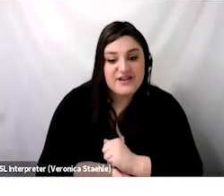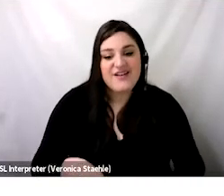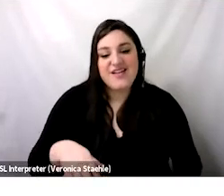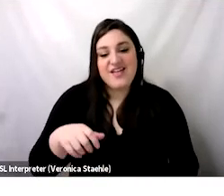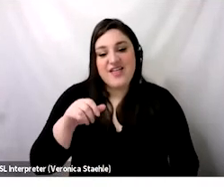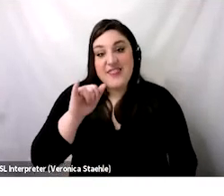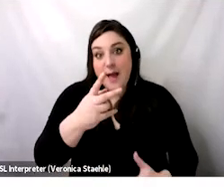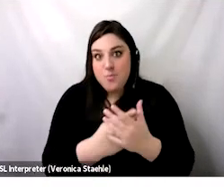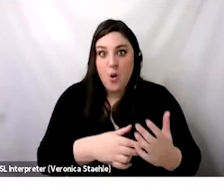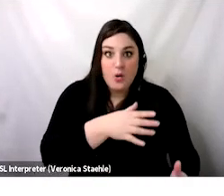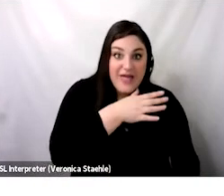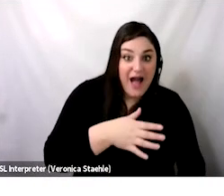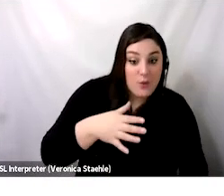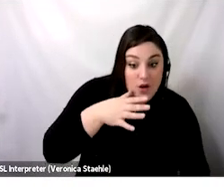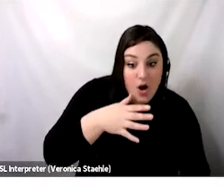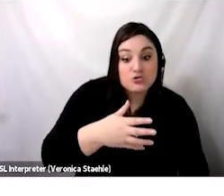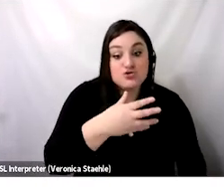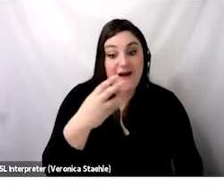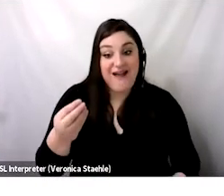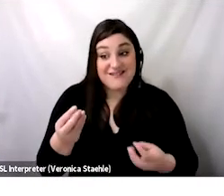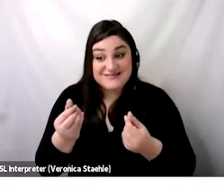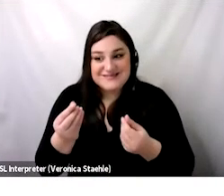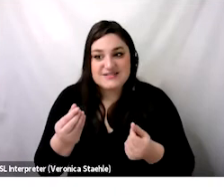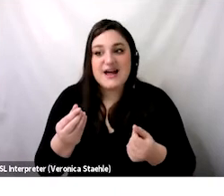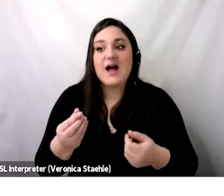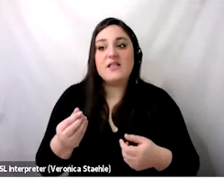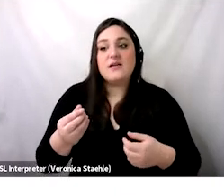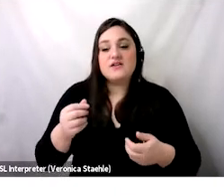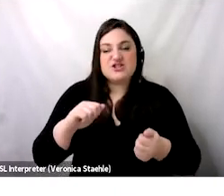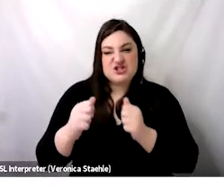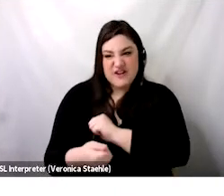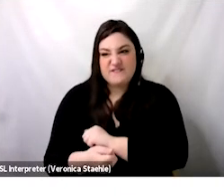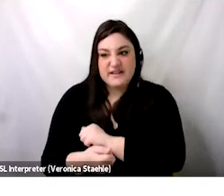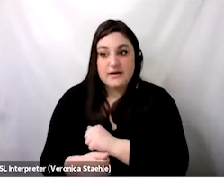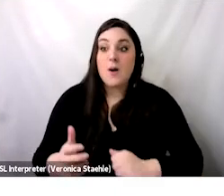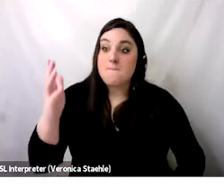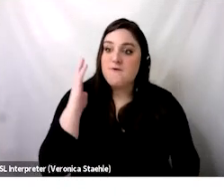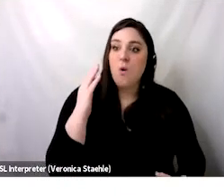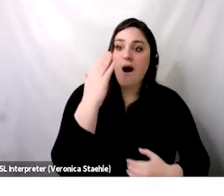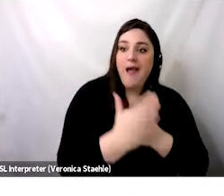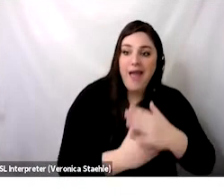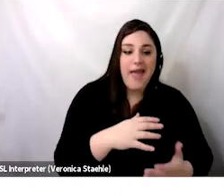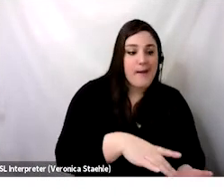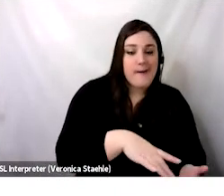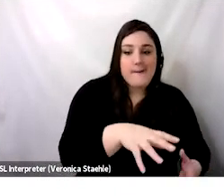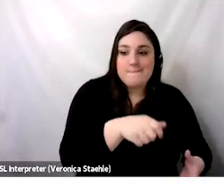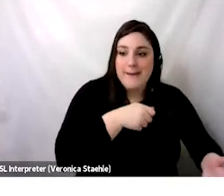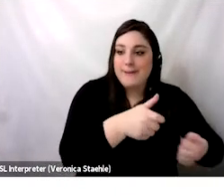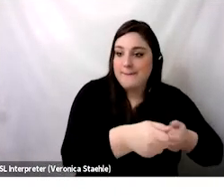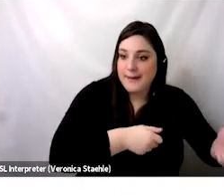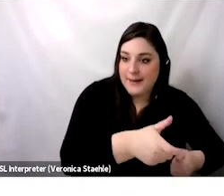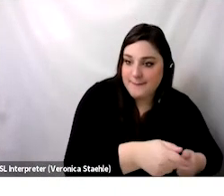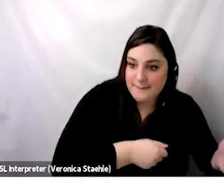moving from manual labor and becoming more mechanized and efficient. And so as a result, people